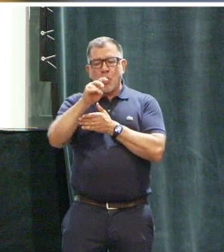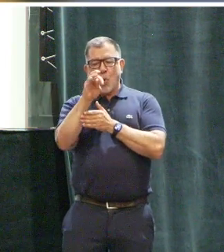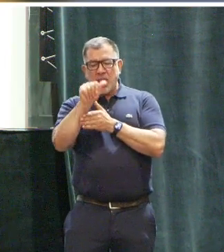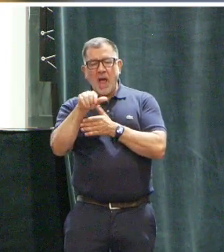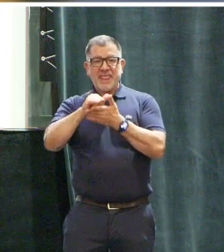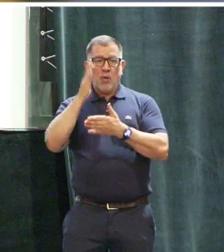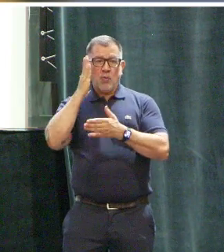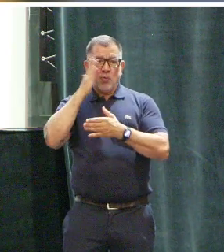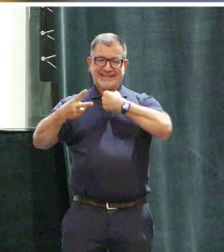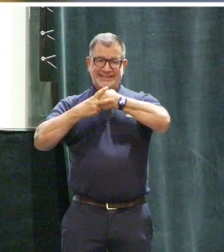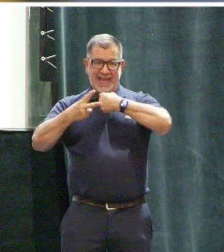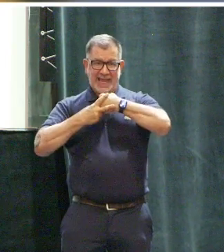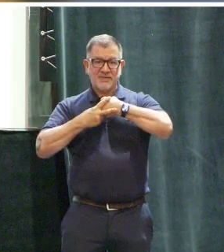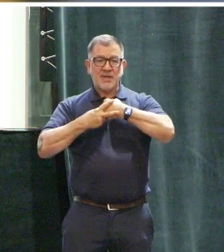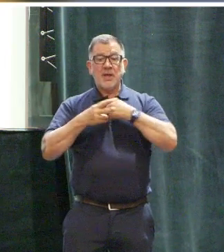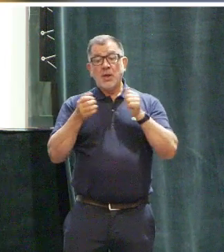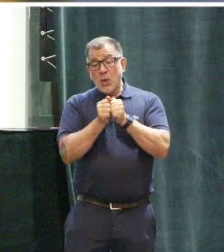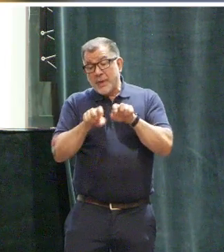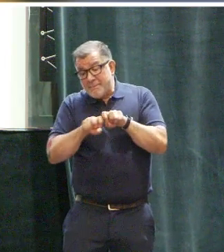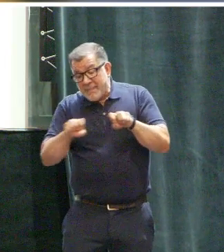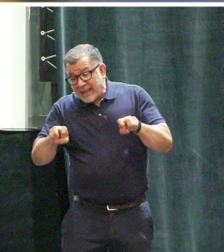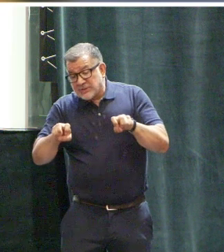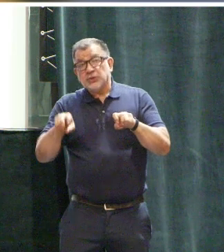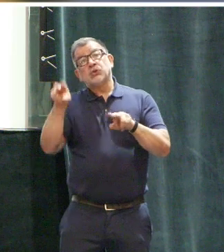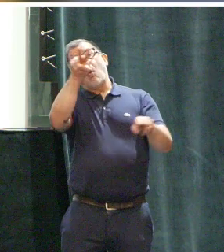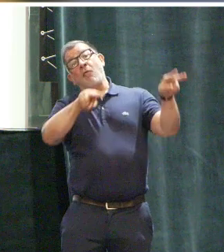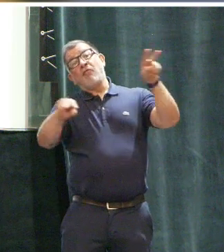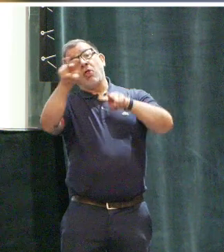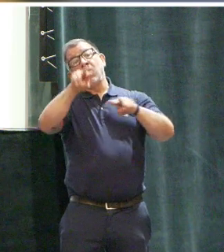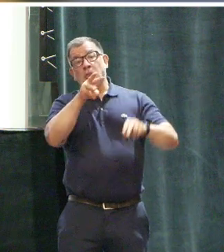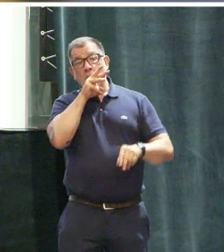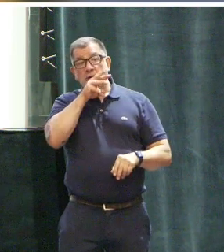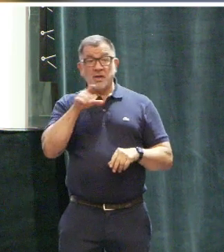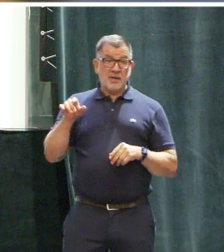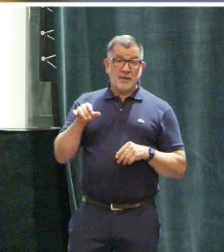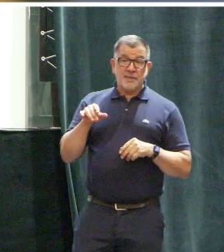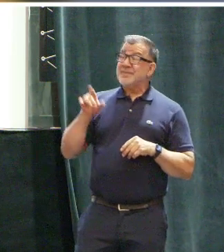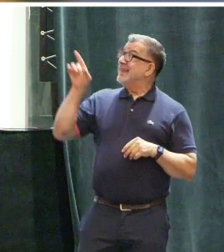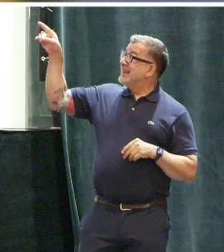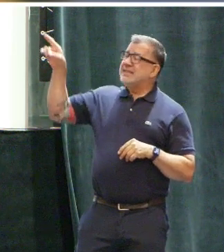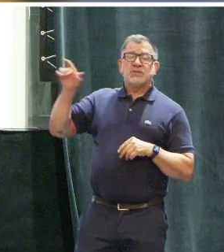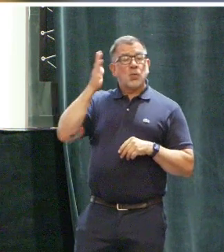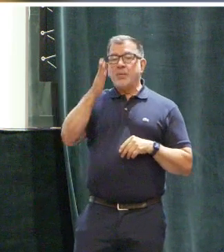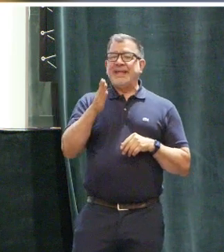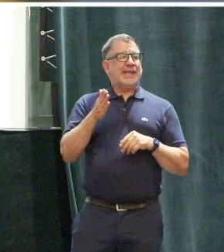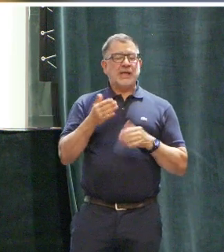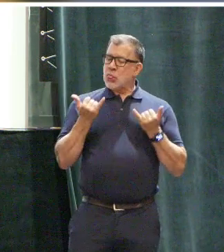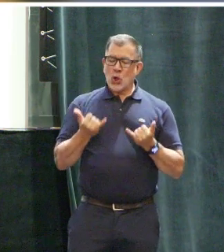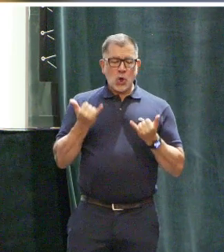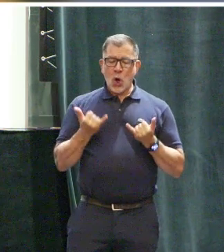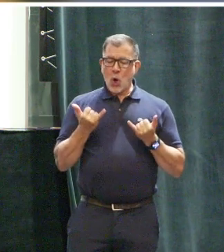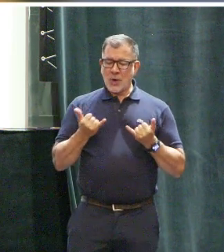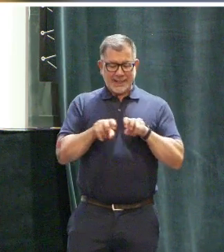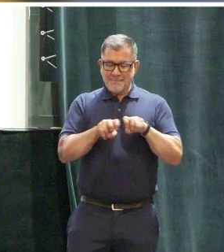vines, with the benches overlooking the water. Again, as Rachel noted, you can see the existing World's Fair benches remain